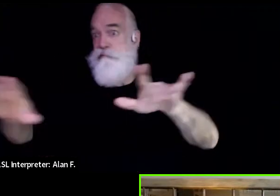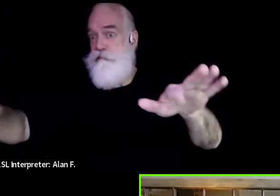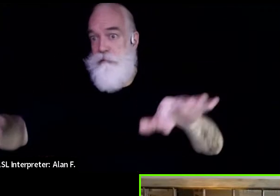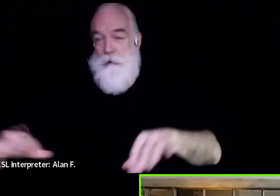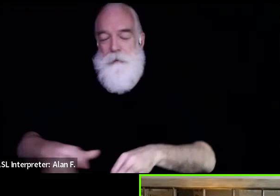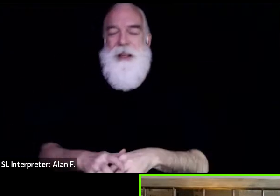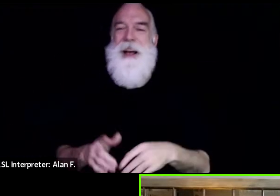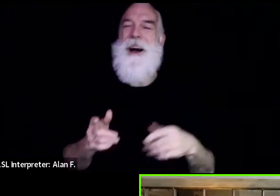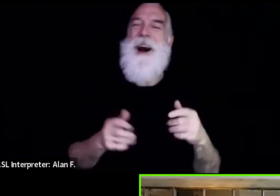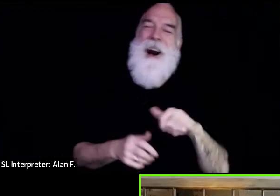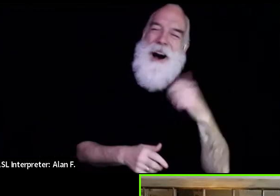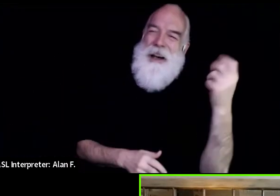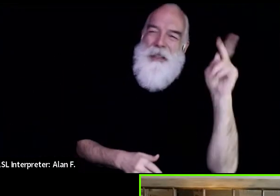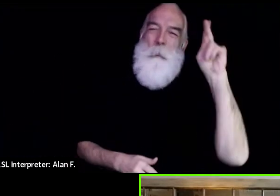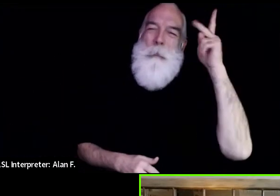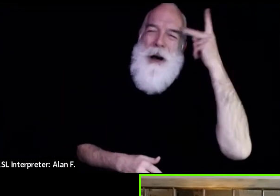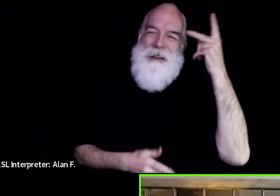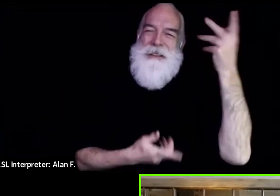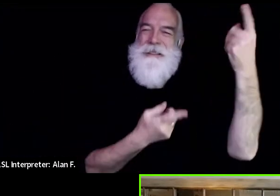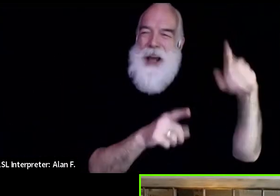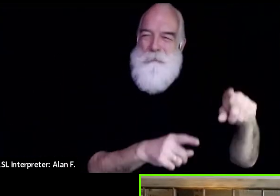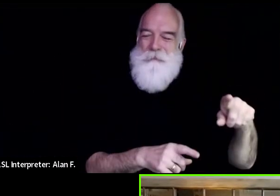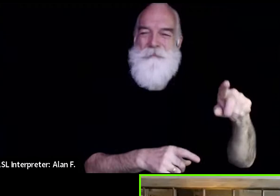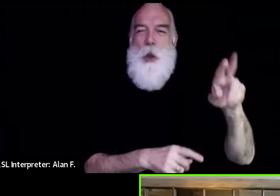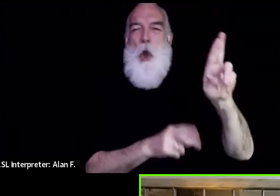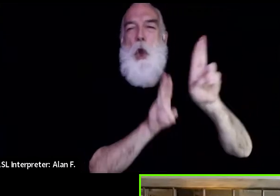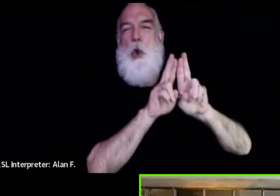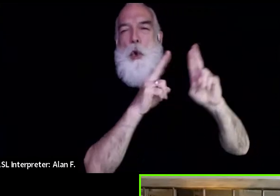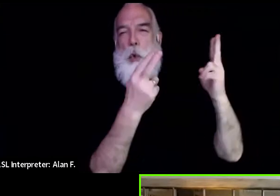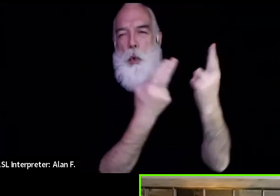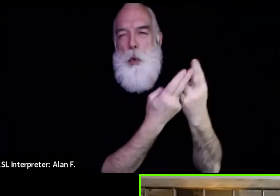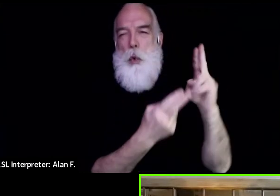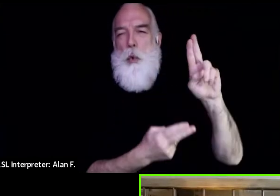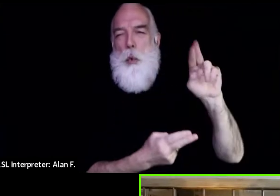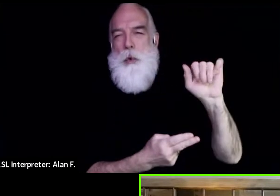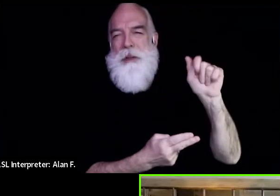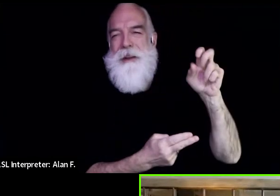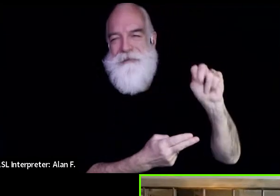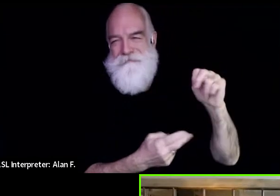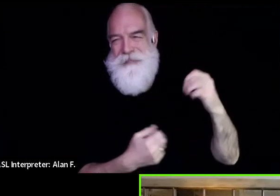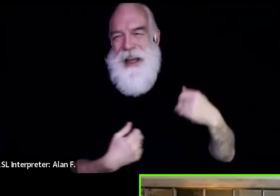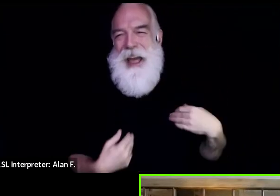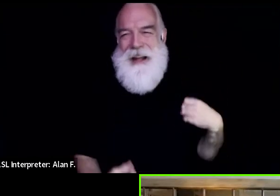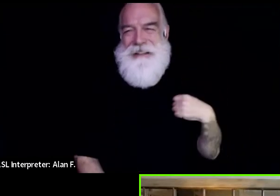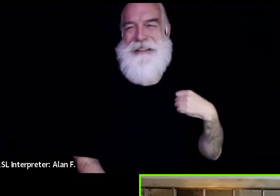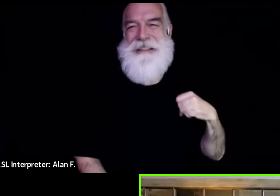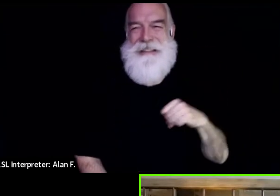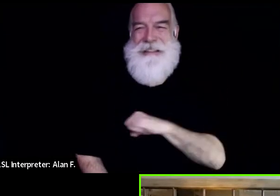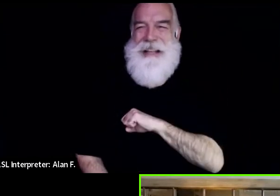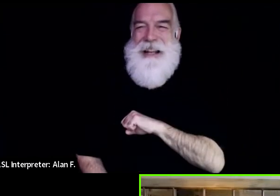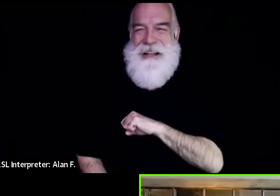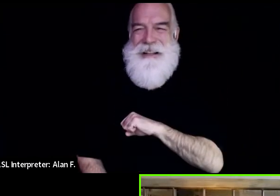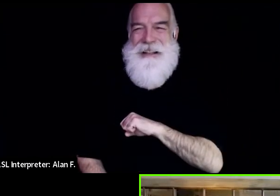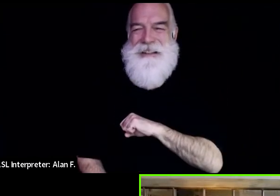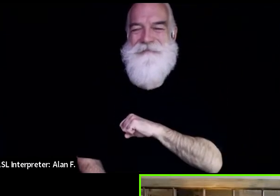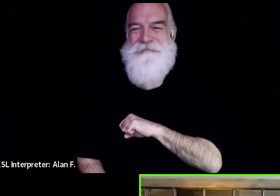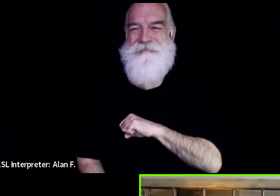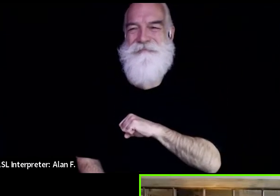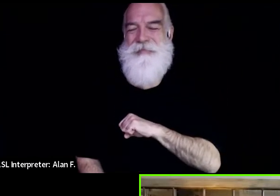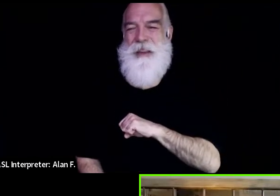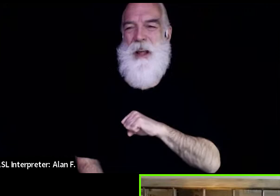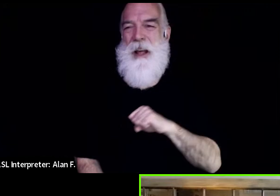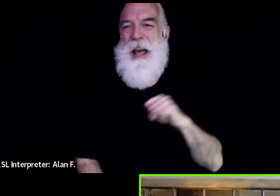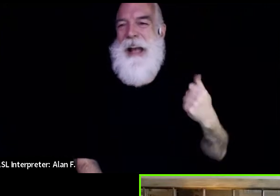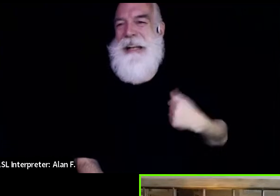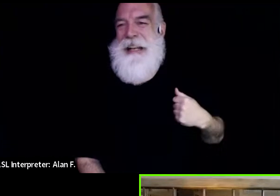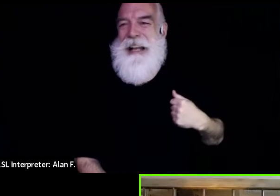union had a Senate candidate, a right-wing Senate candidate at one of the